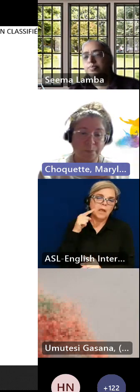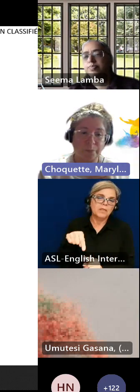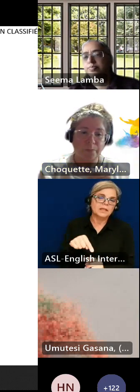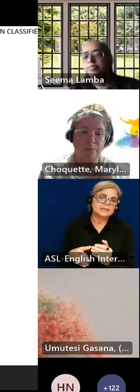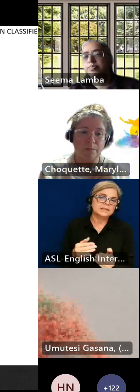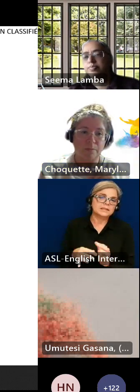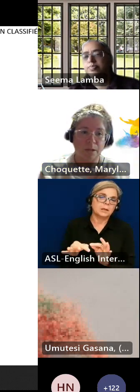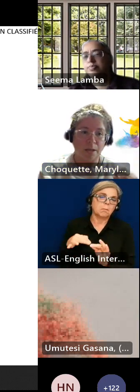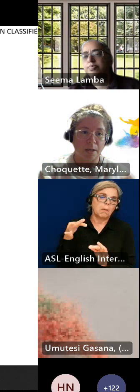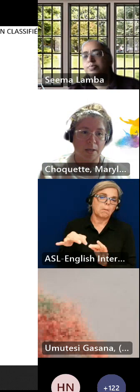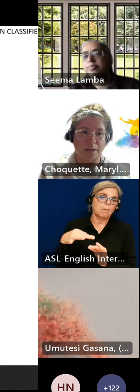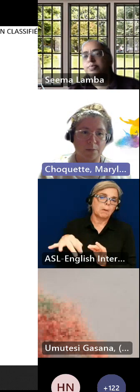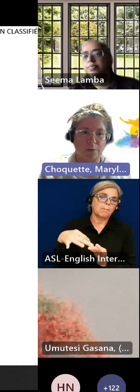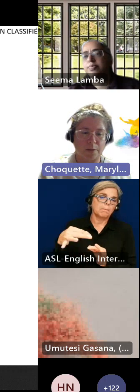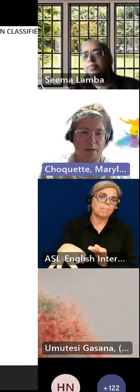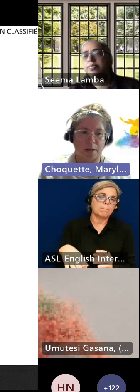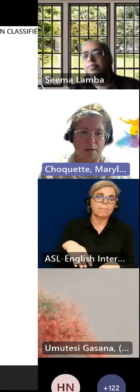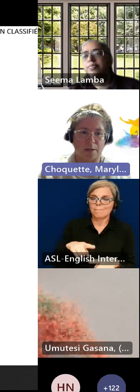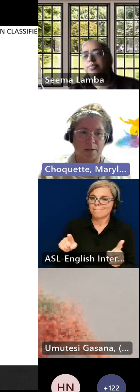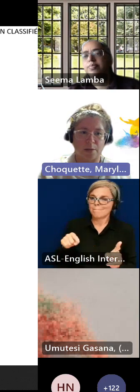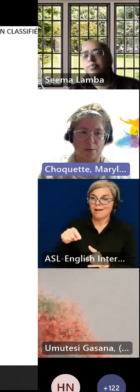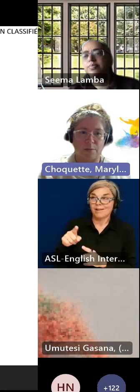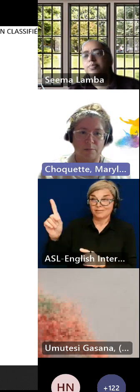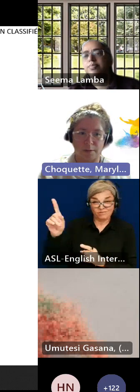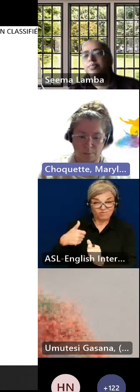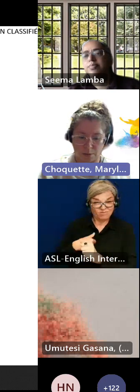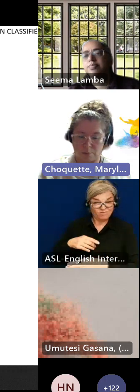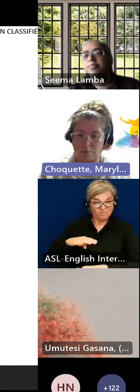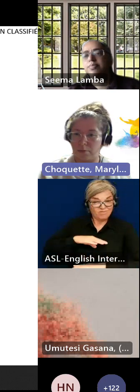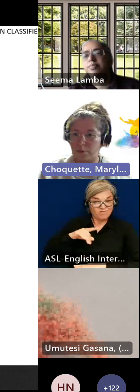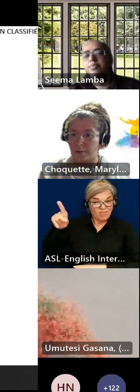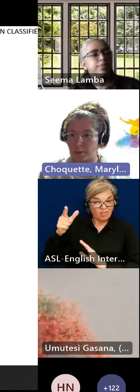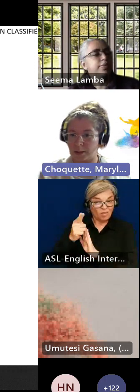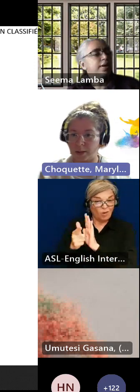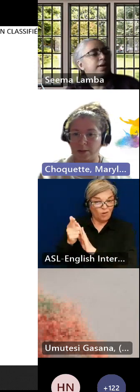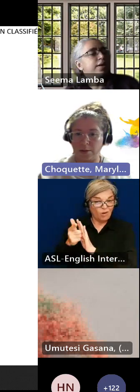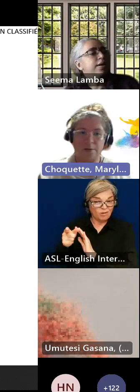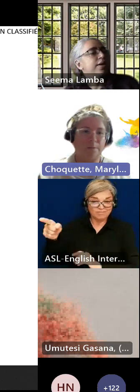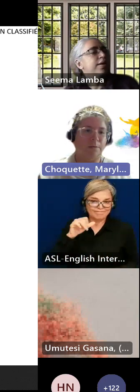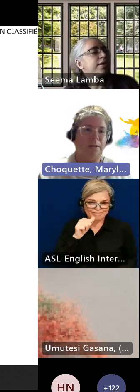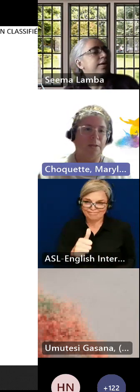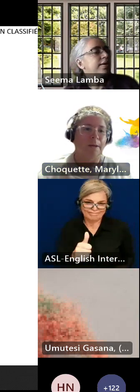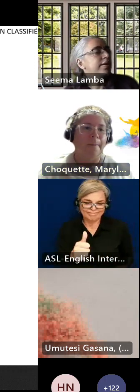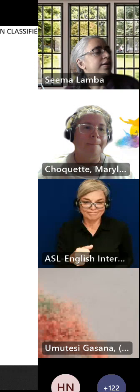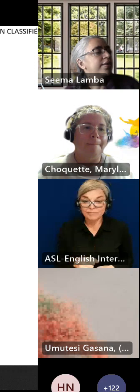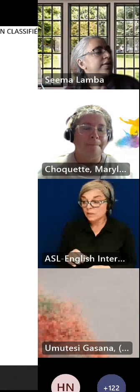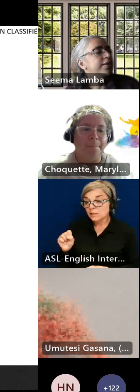either. Any points to add here, Seema, or anybody else?